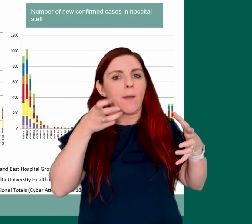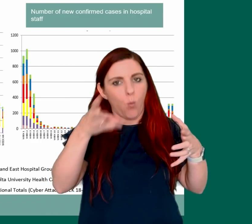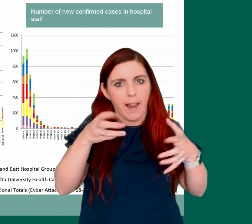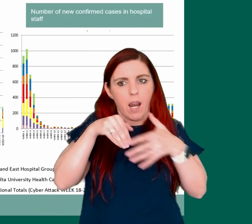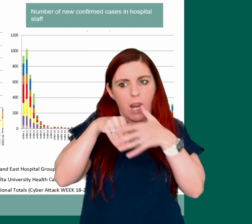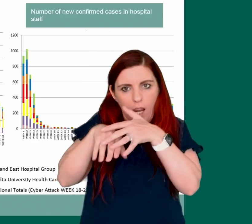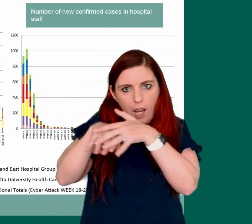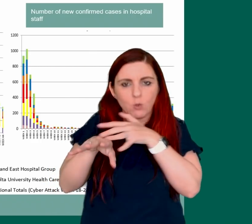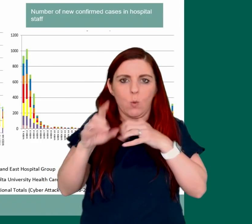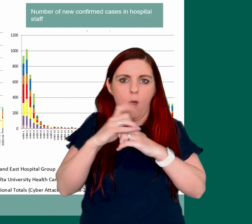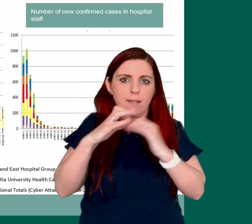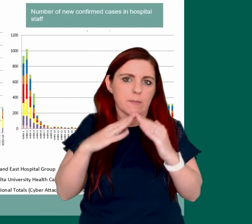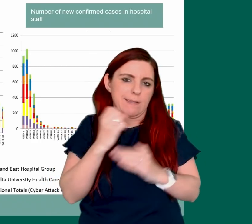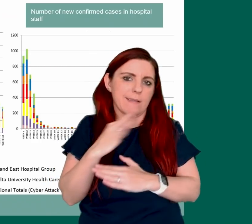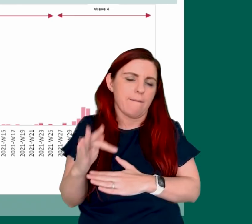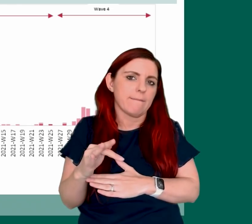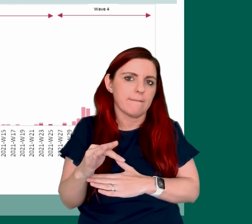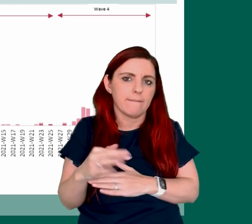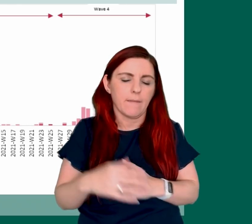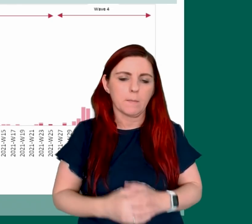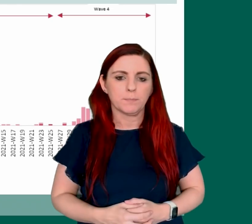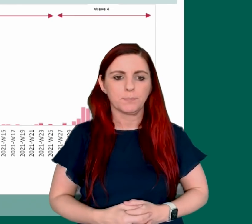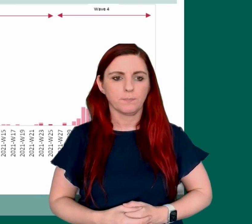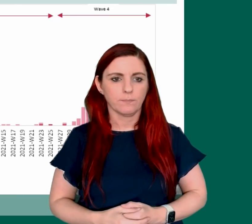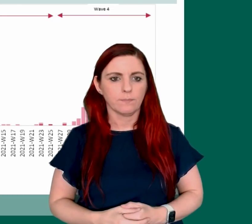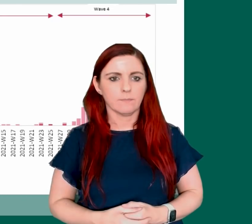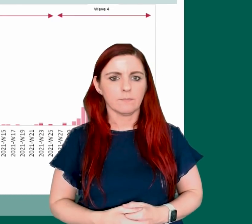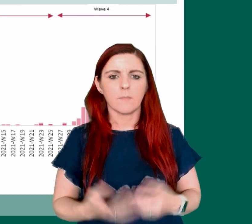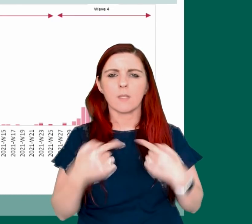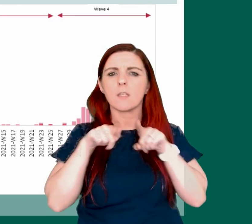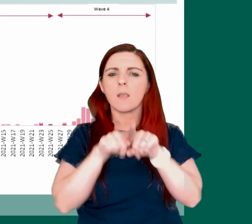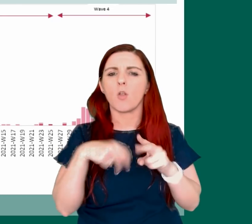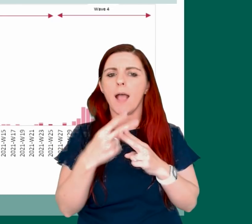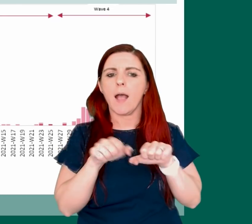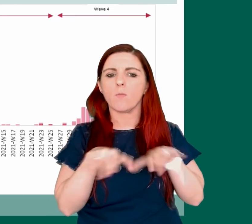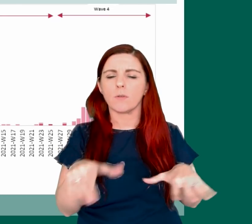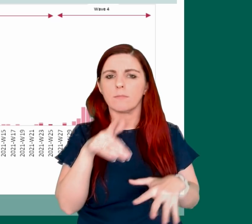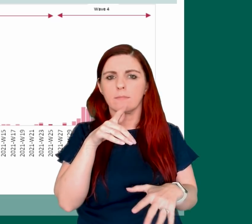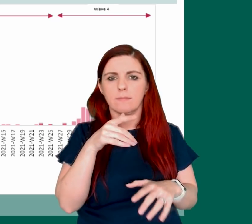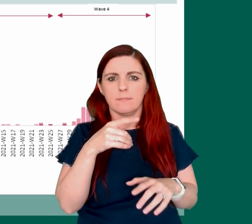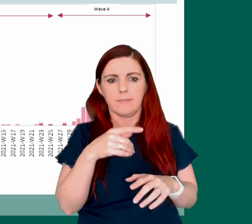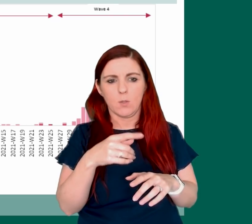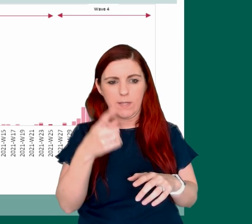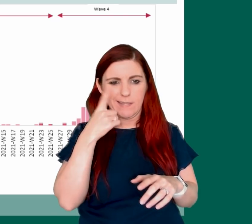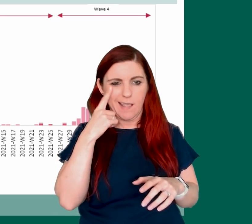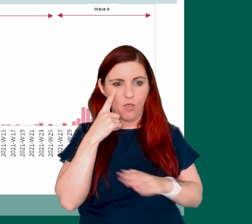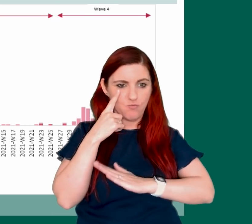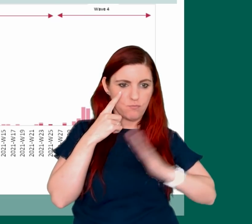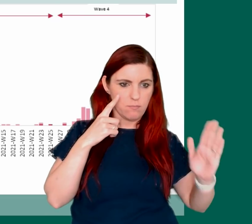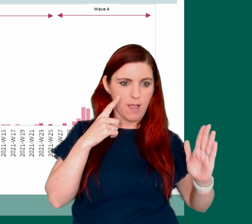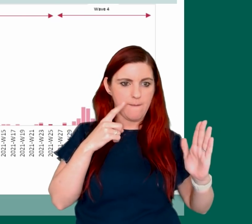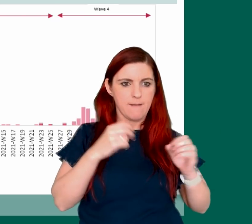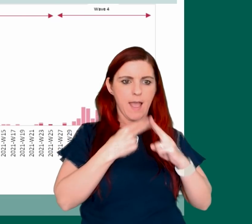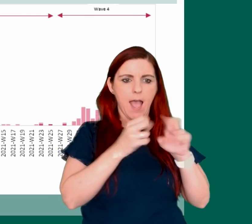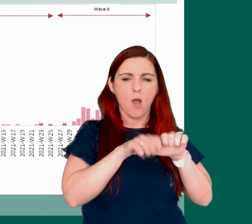hospital-acquired COVID and in acute healthcare workers becoming positive. Similarly, with outbreaks, these are different surges. On the right-hand side, you see the outbreaks in